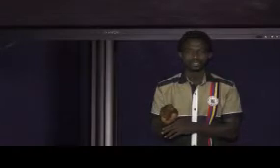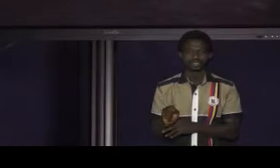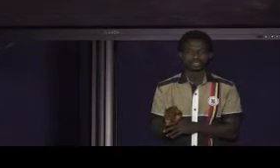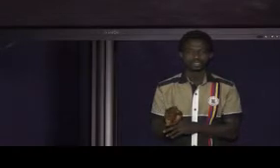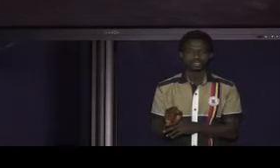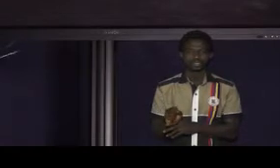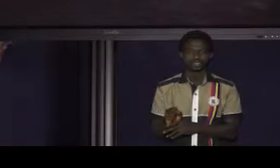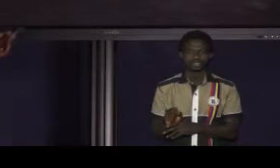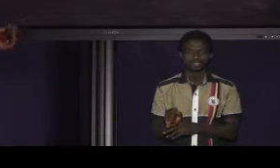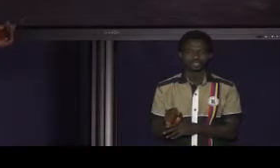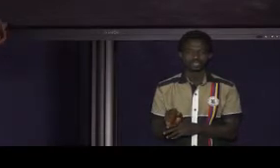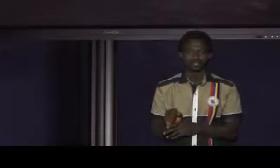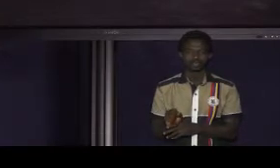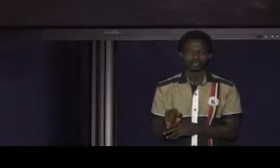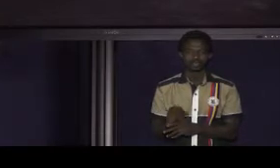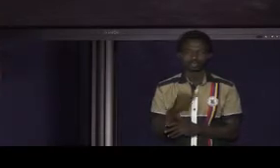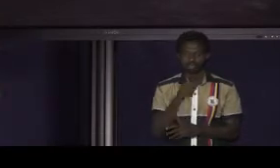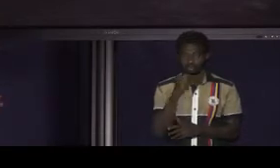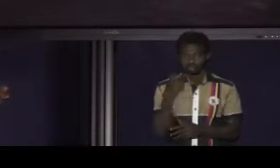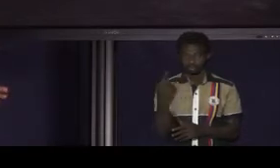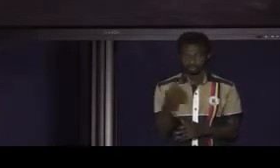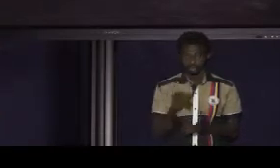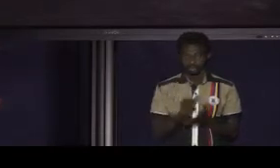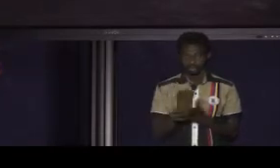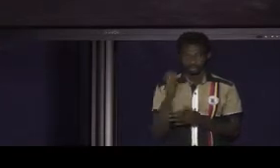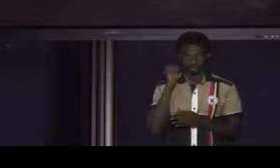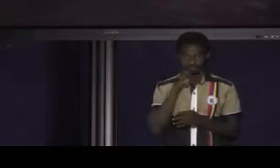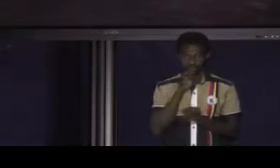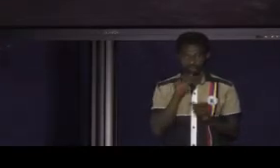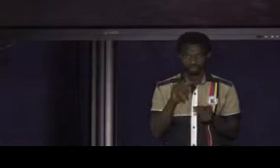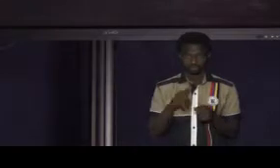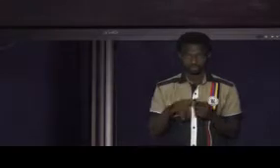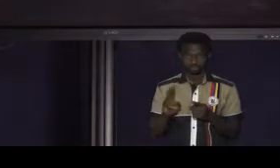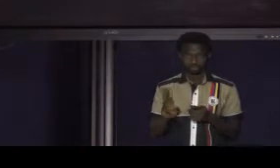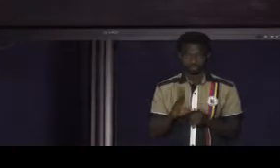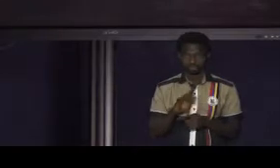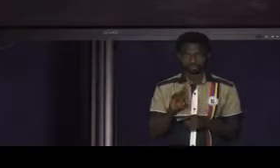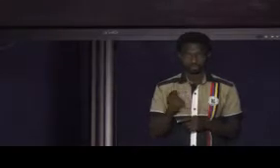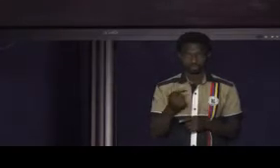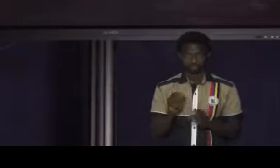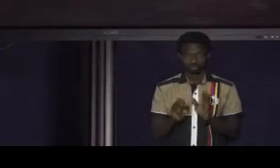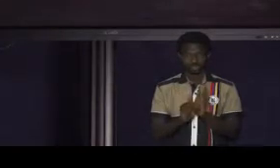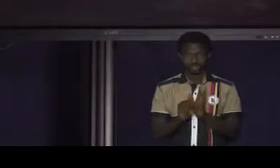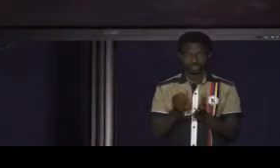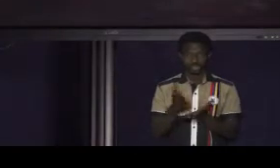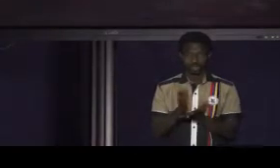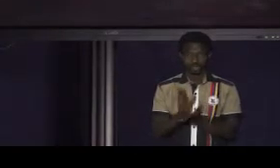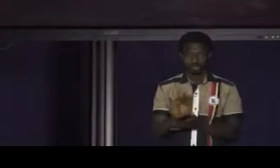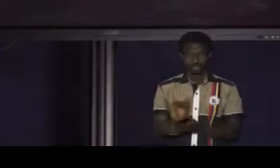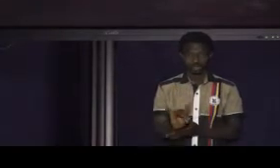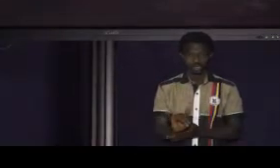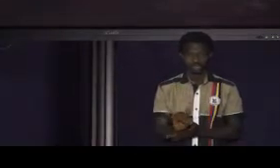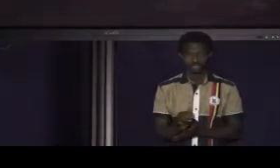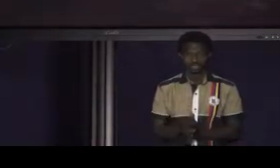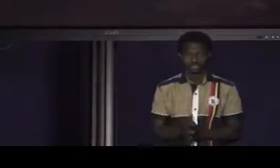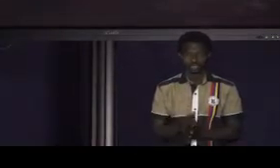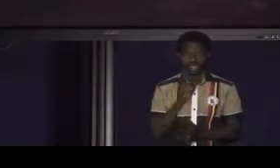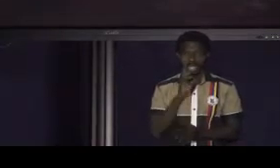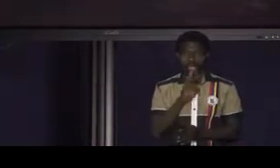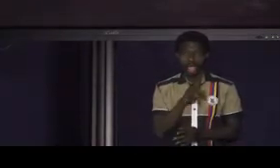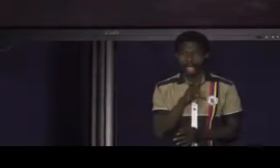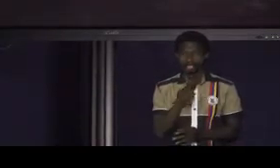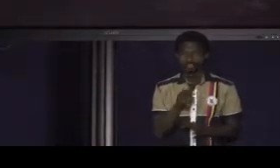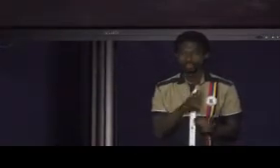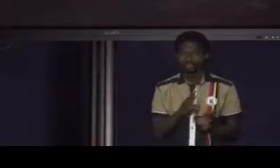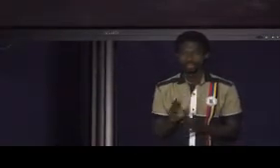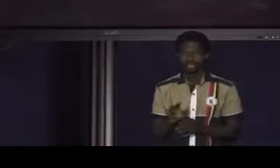different punctuation signs. Not only that, you should also be able to use punctuation signs correctly. Are you ready?